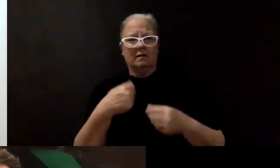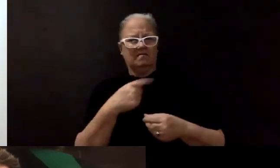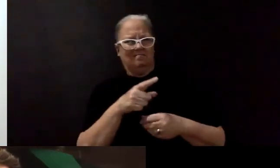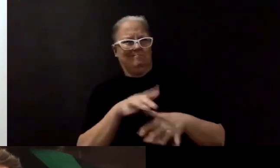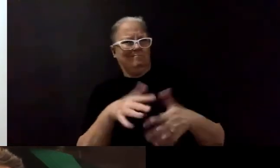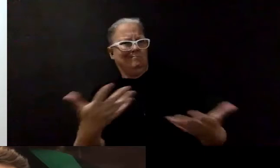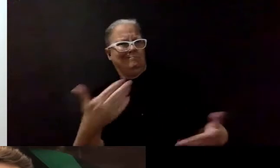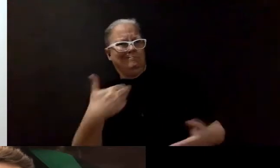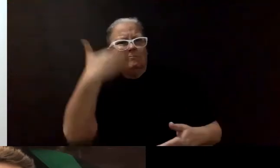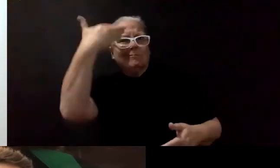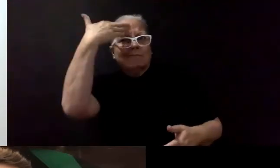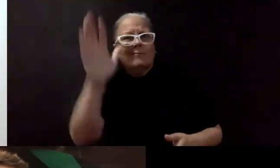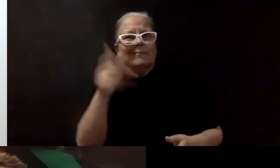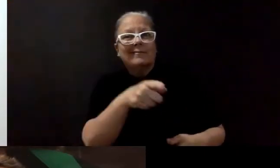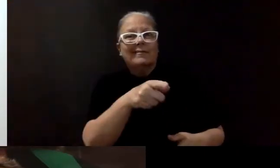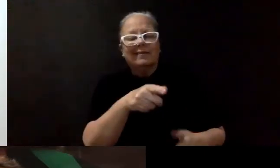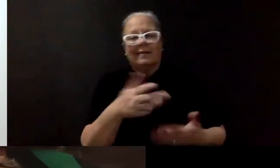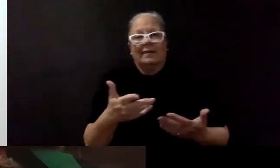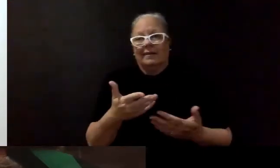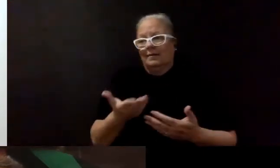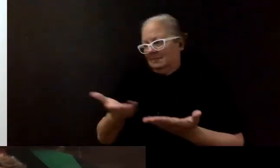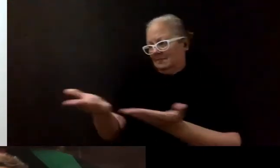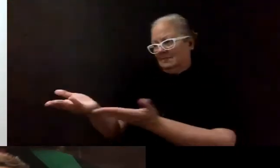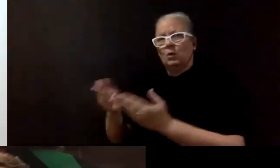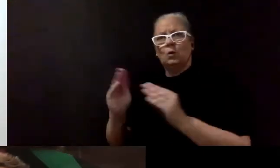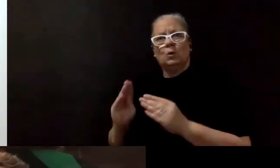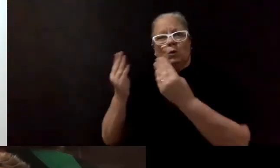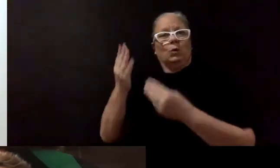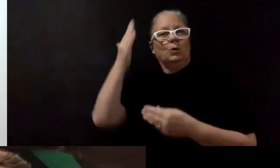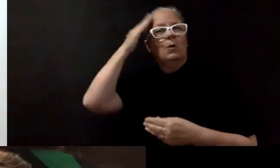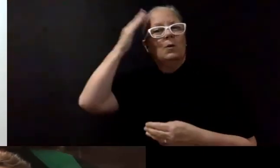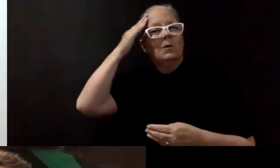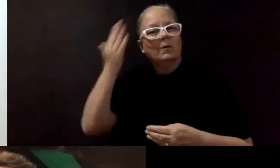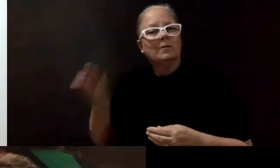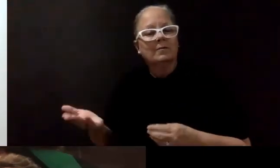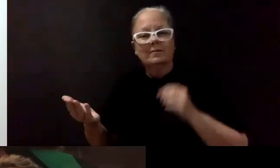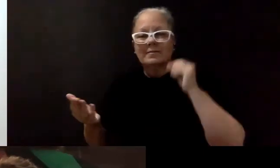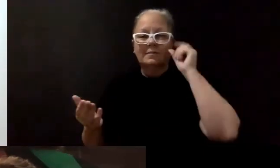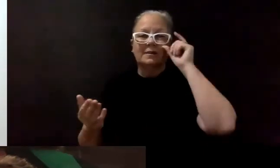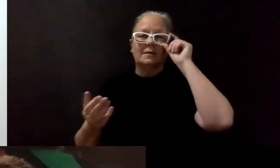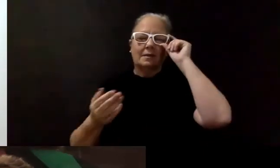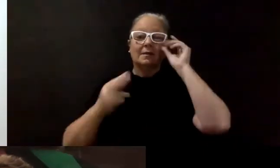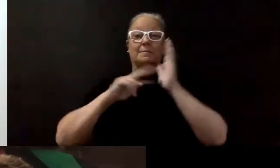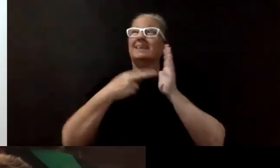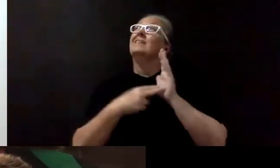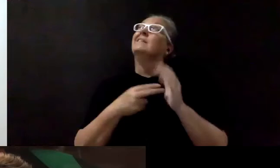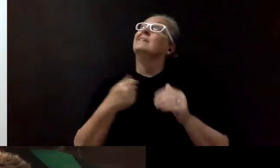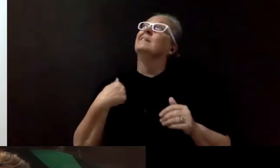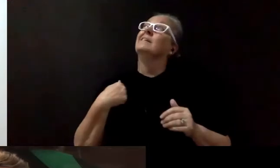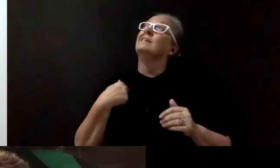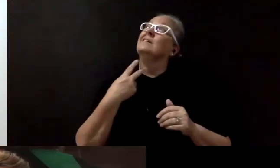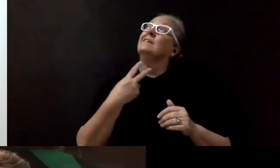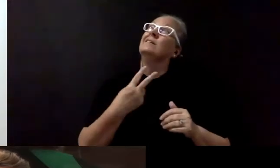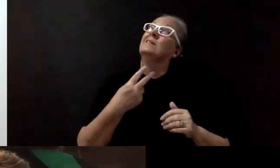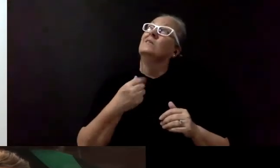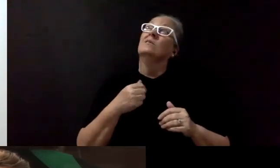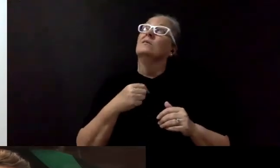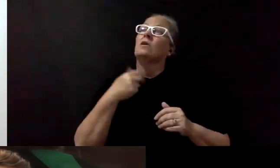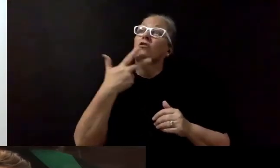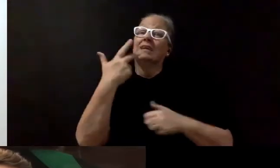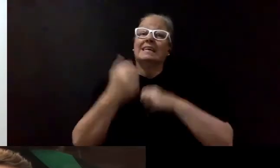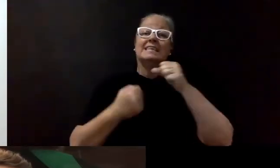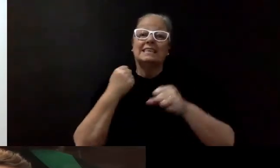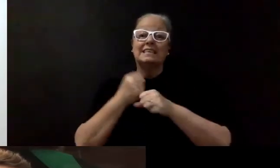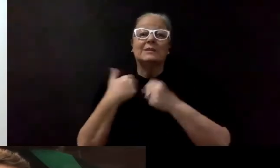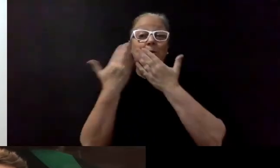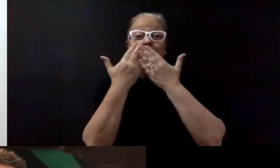the first thing about that platform. So already in the 2 years or 3 years now since I've left high school, I'm